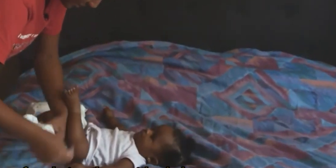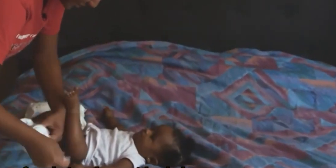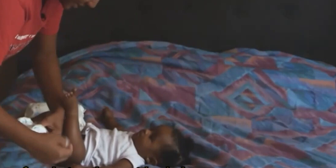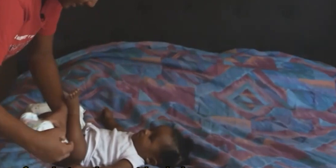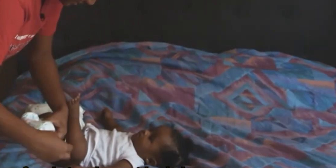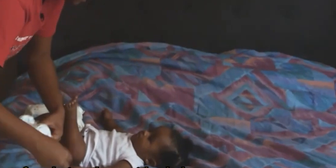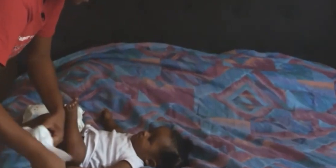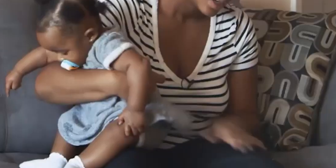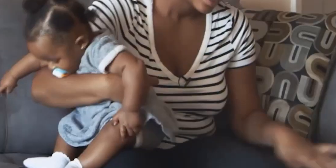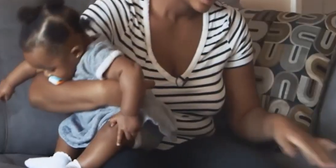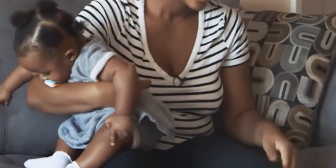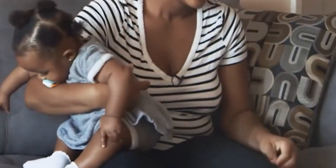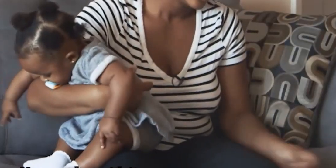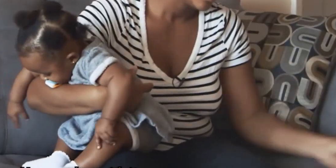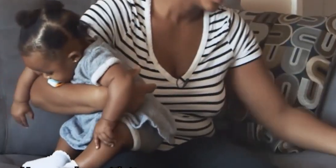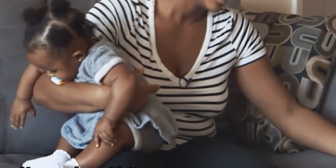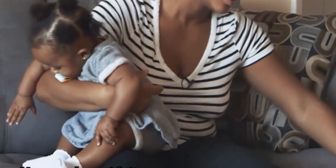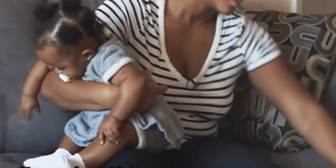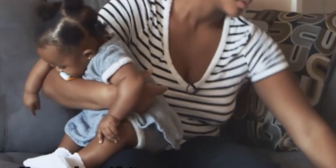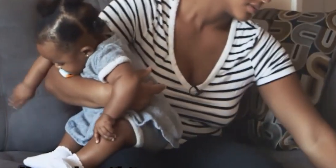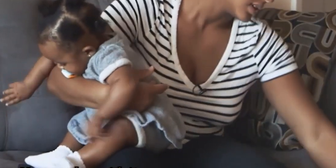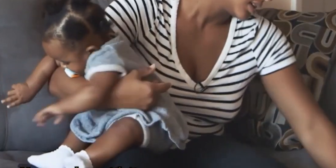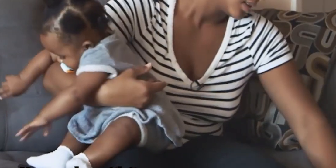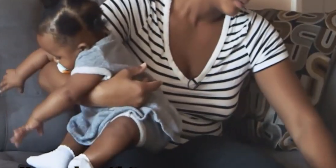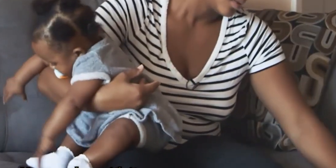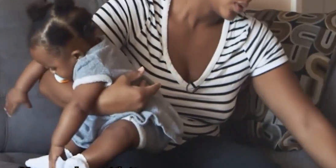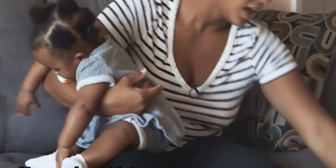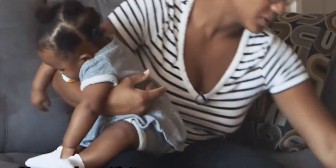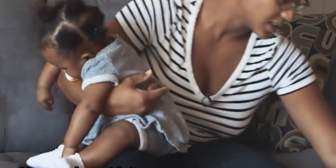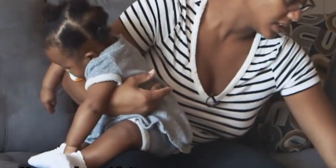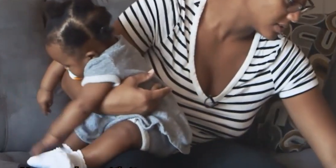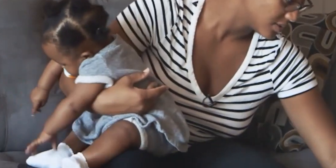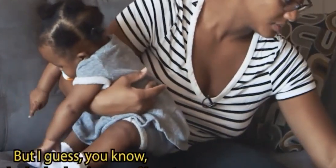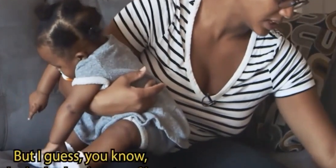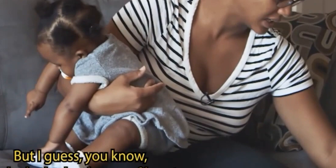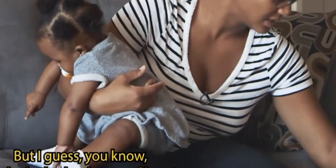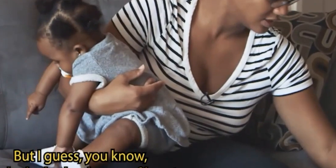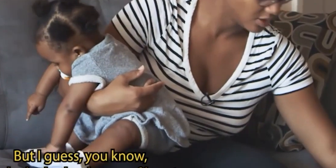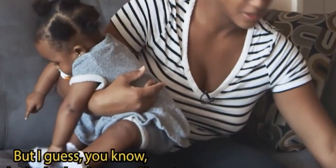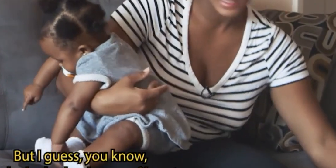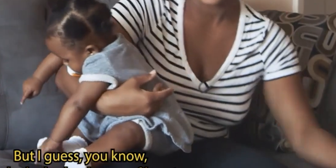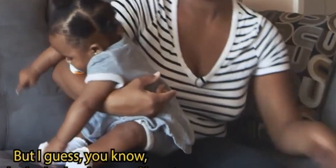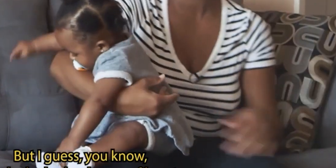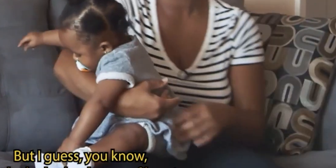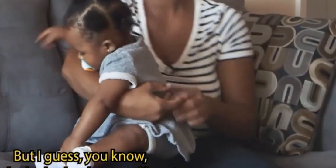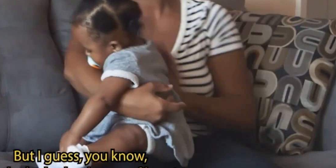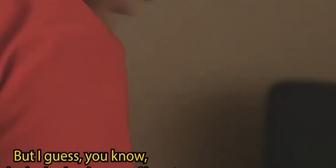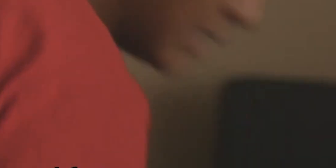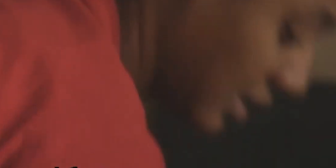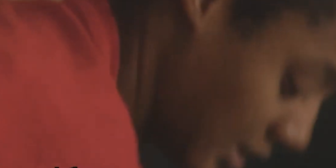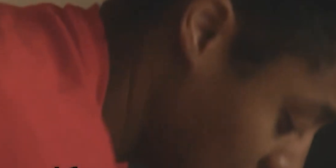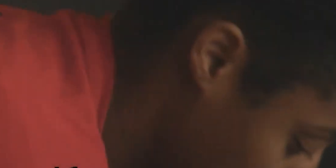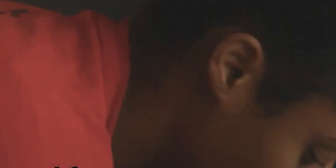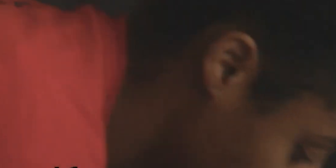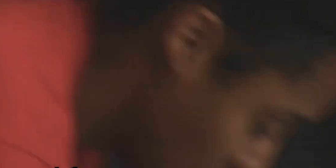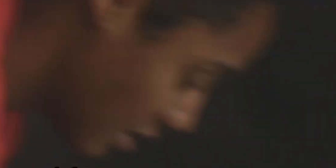being there with a baby. He was okay with it, but I guess, maybe he had a change of heart.